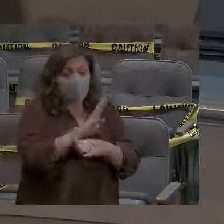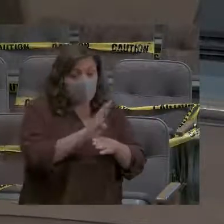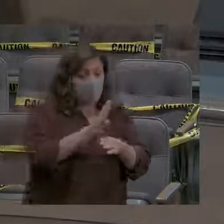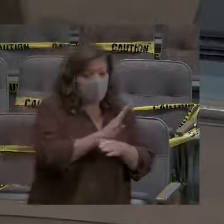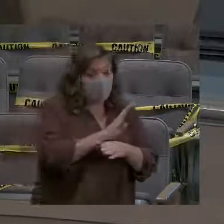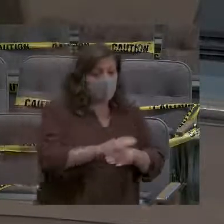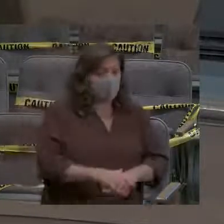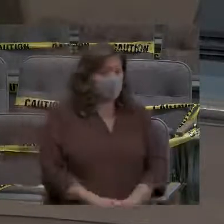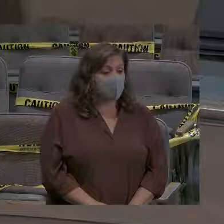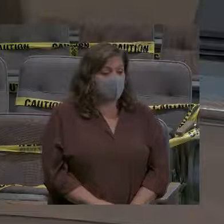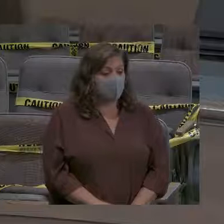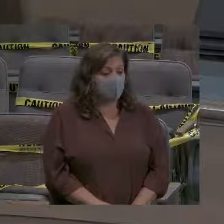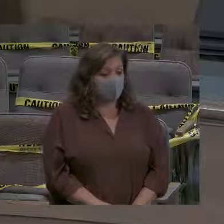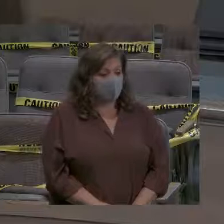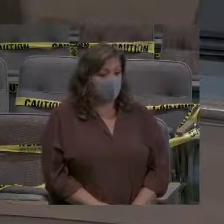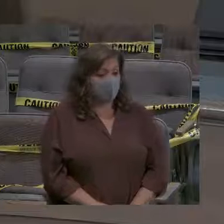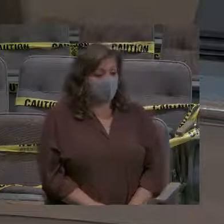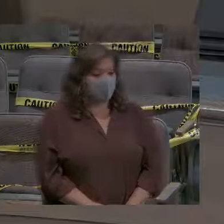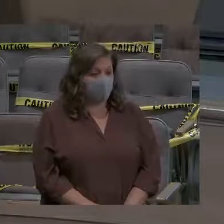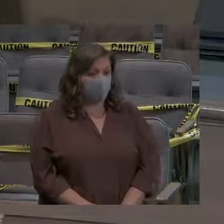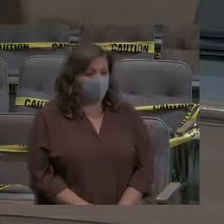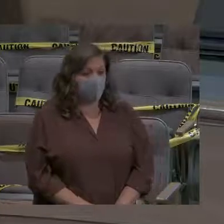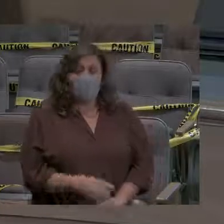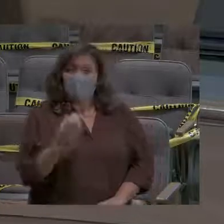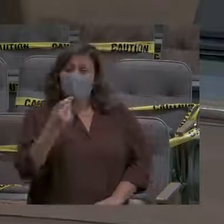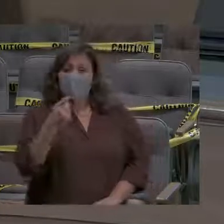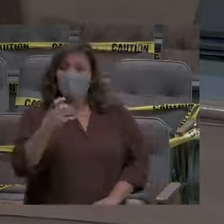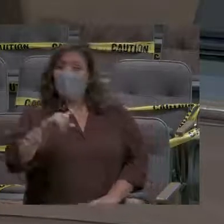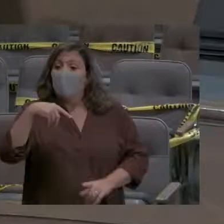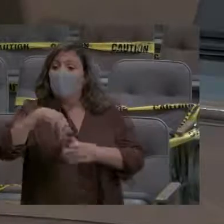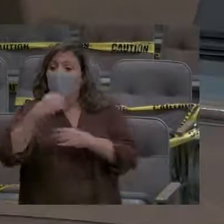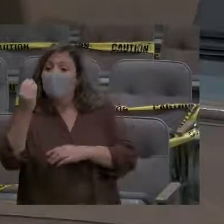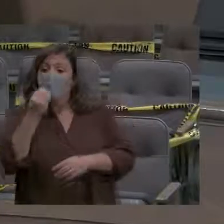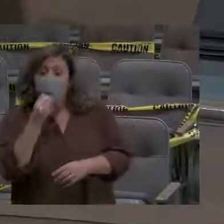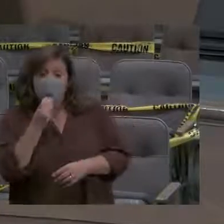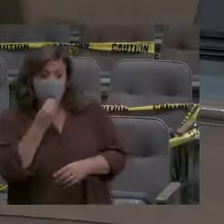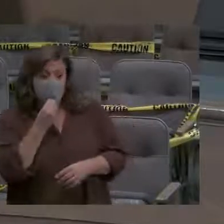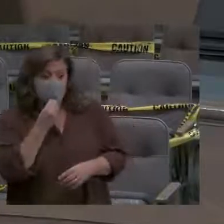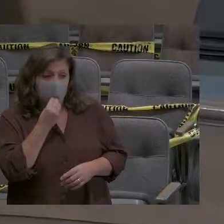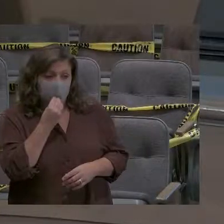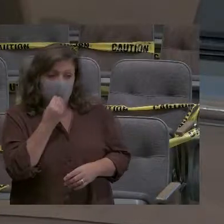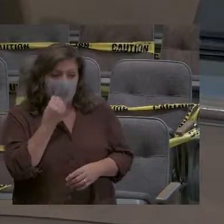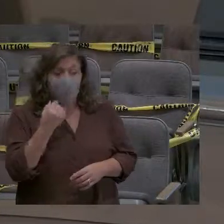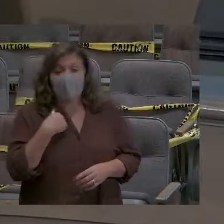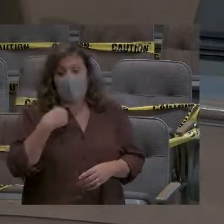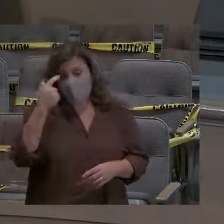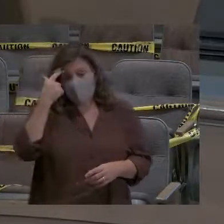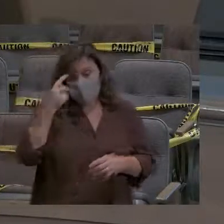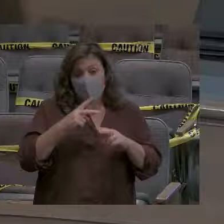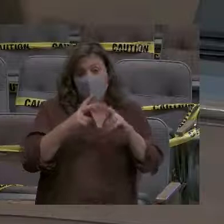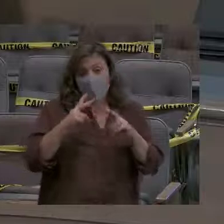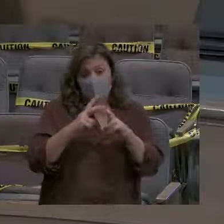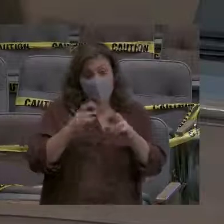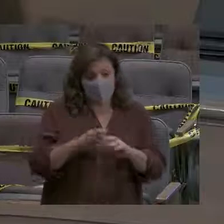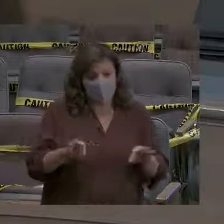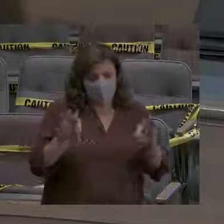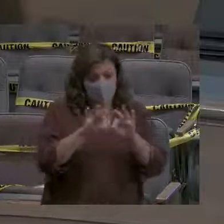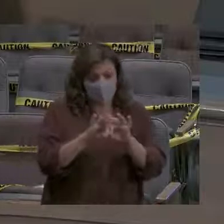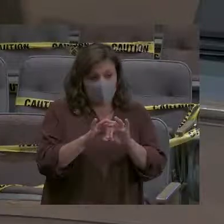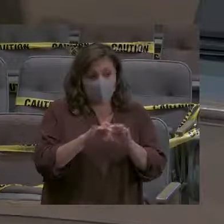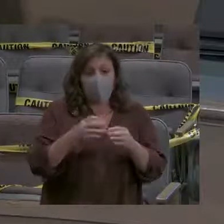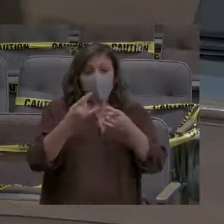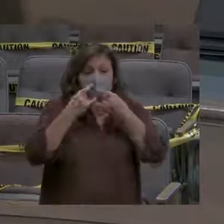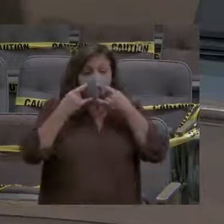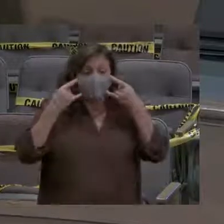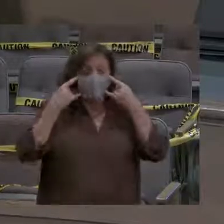business, or if you choose to go out to eat, and I think it's very, very important. I think masking